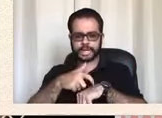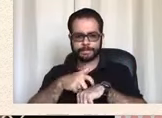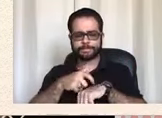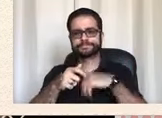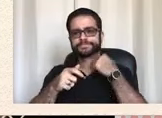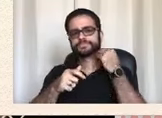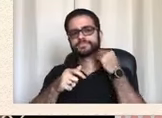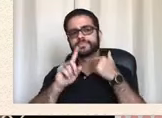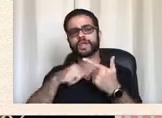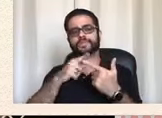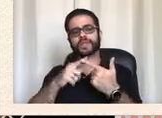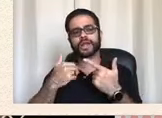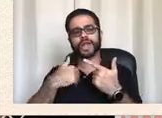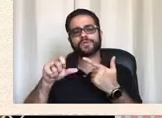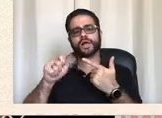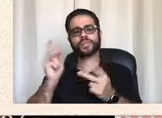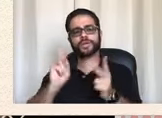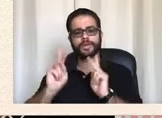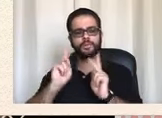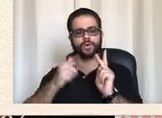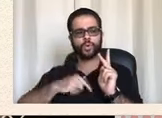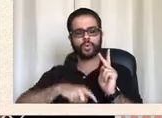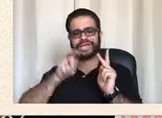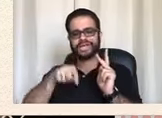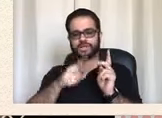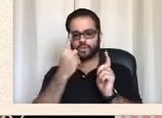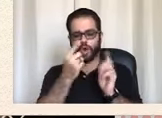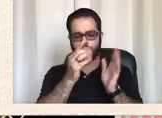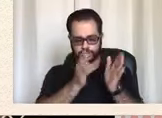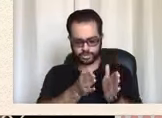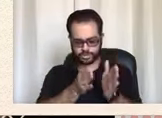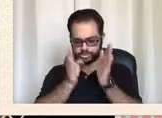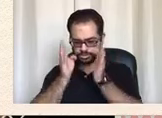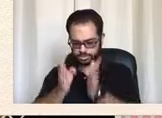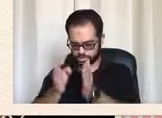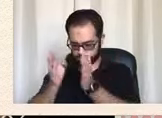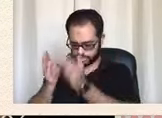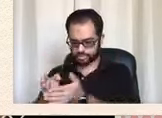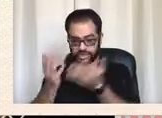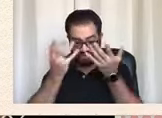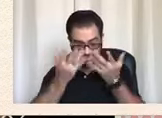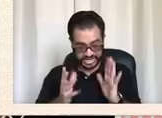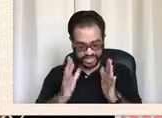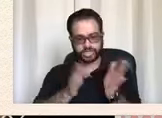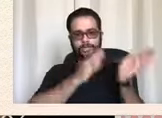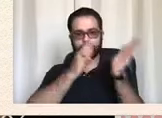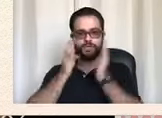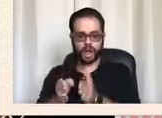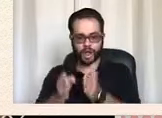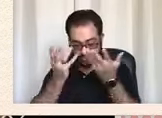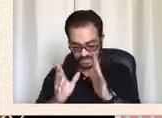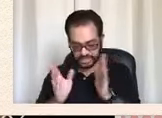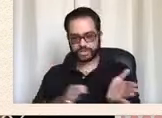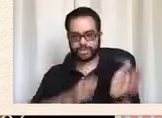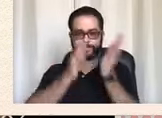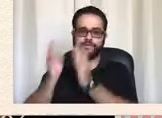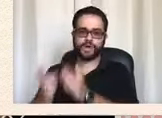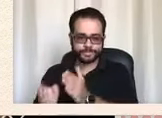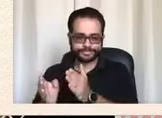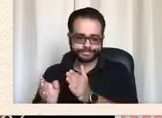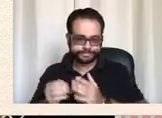of us, we need one thing at a time. Just give me my one project. Let me get through my one project and then I'll move on to part two.